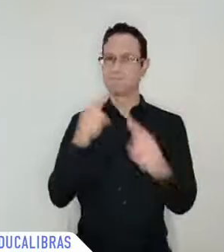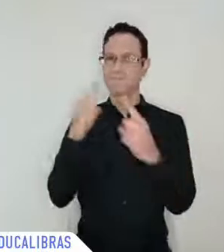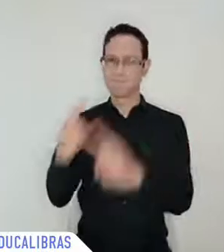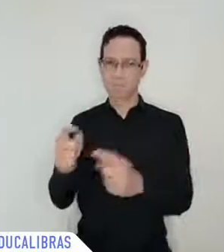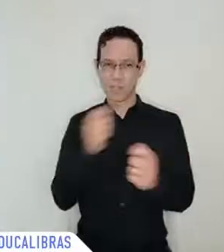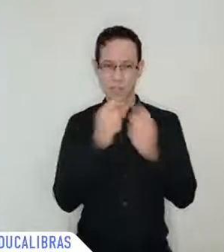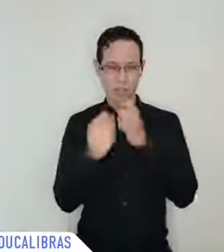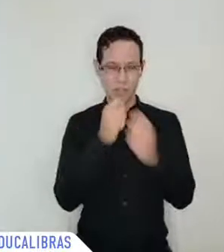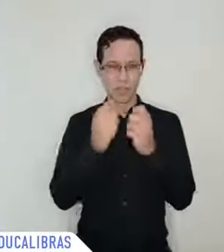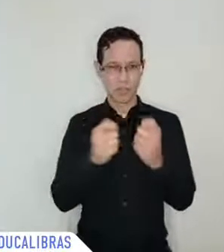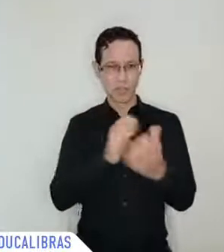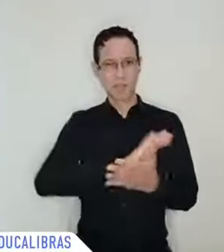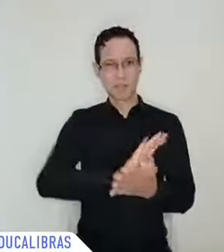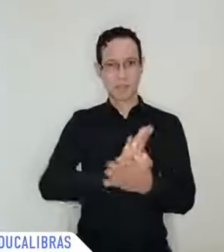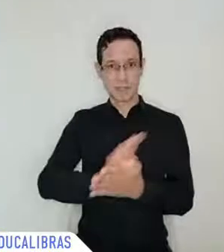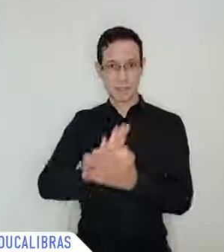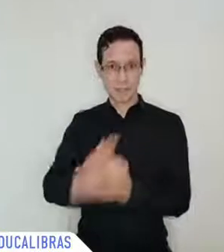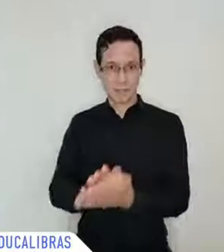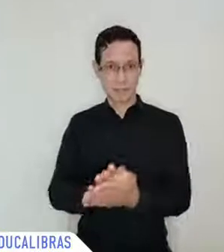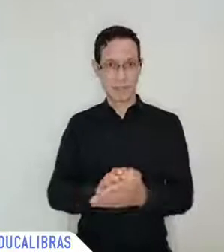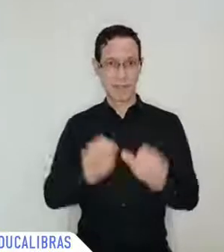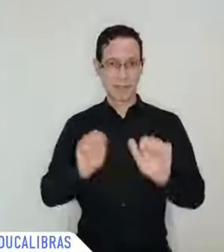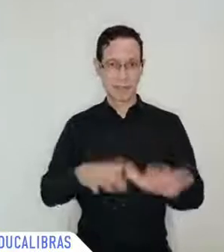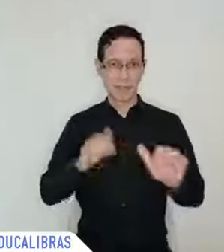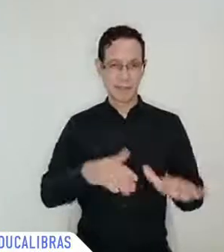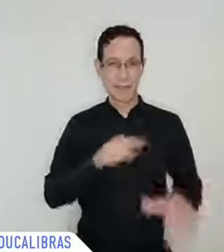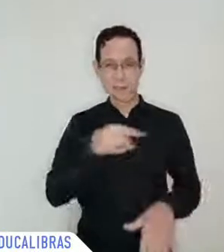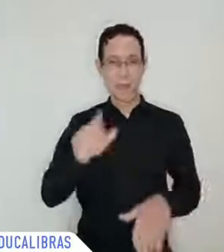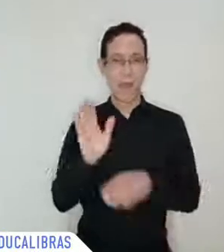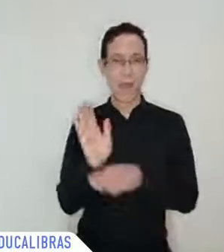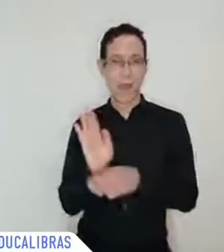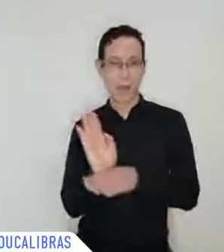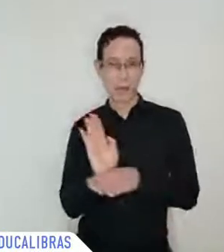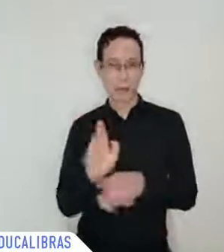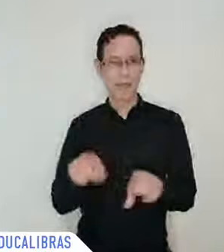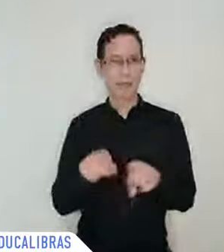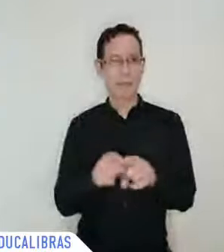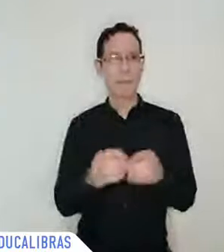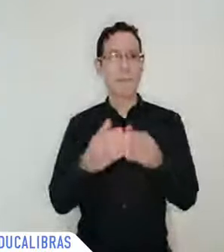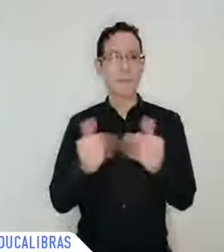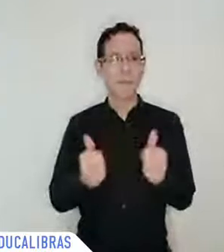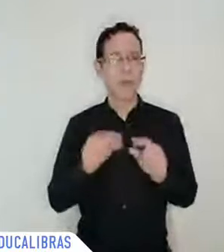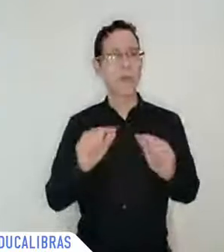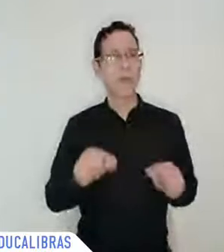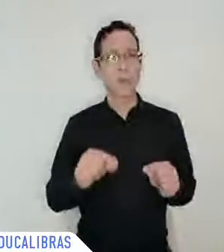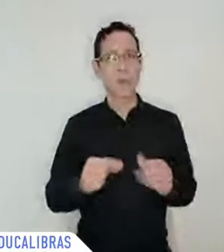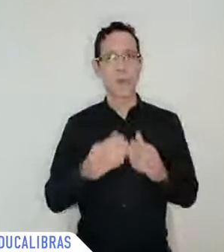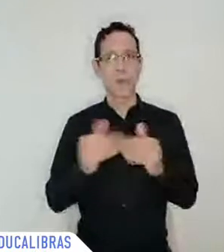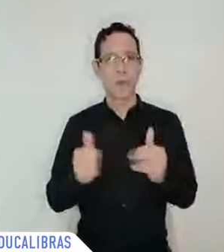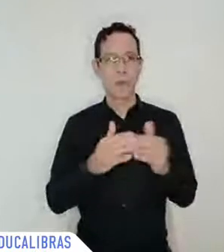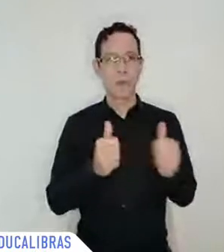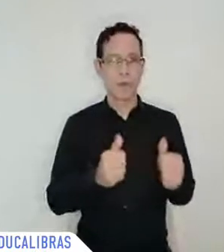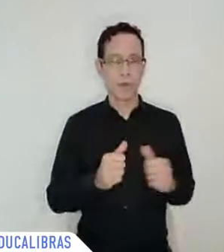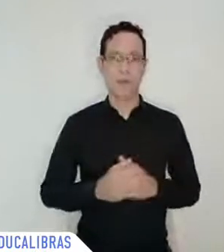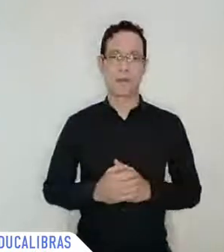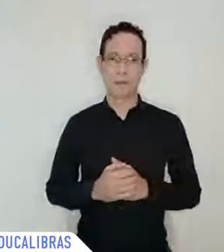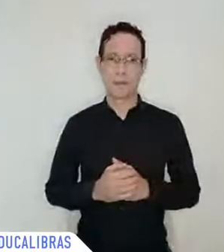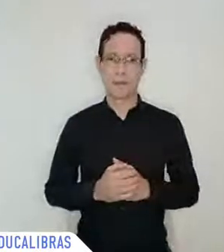seeing that in Santa Catarina there were some attacks from the president to